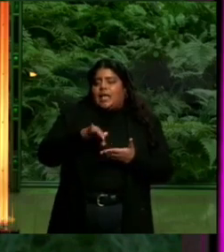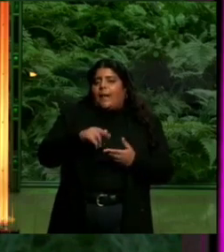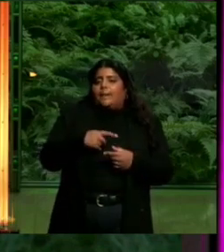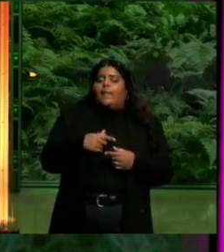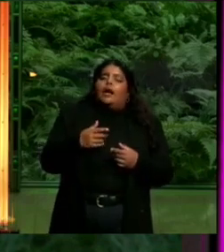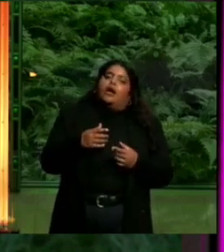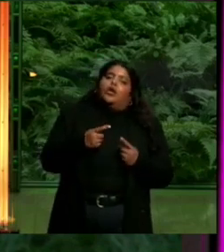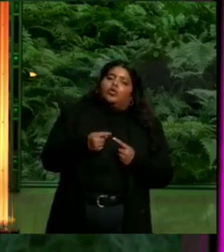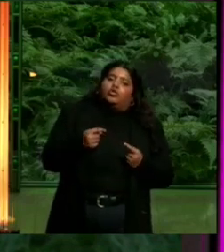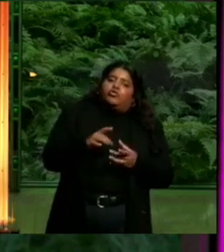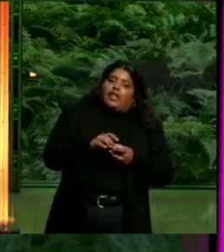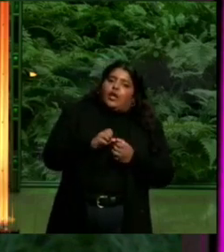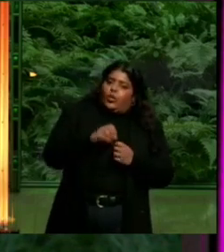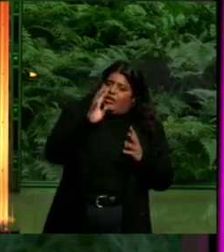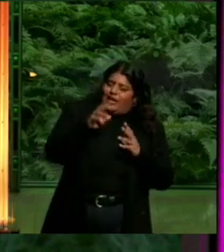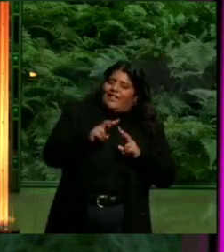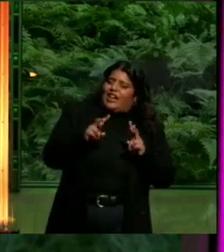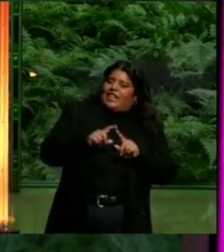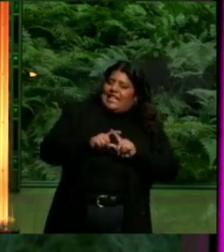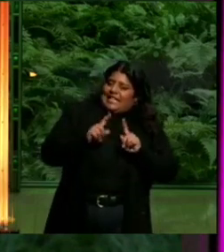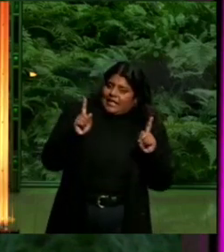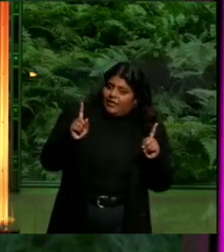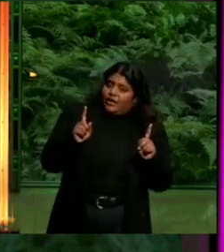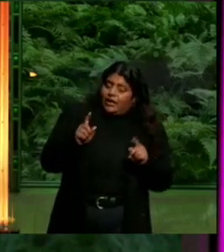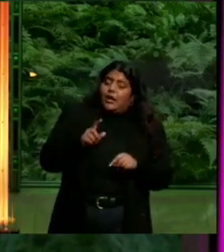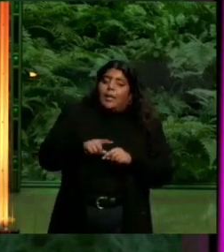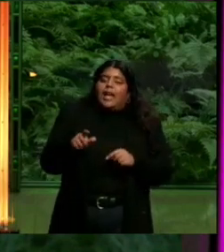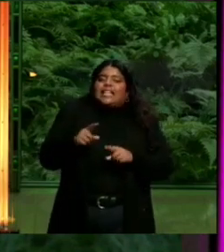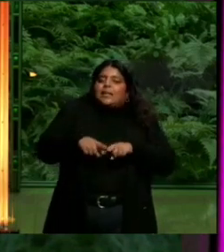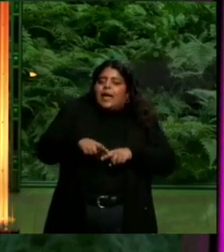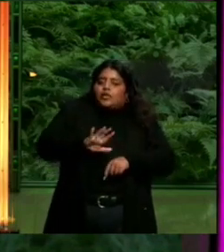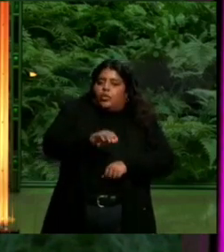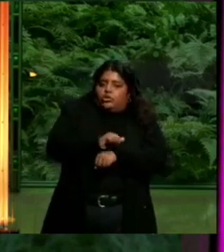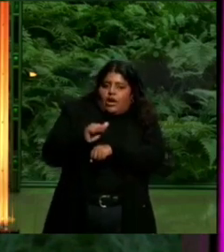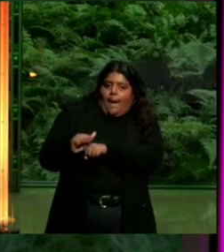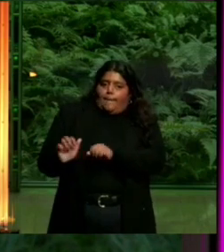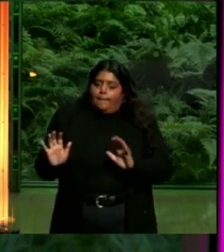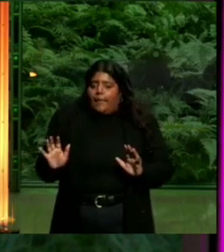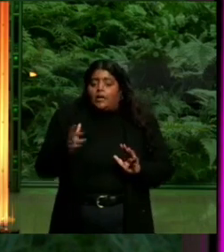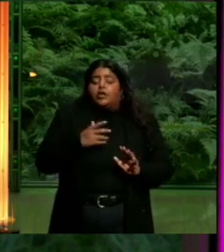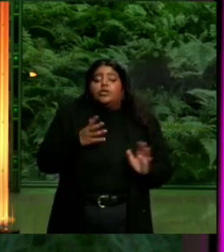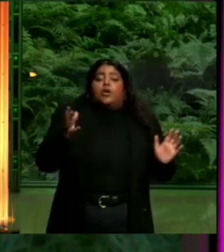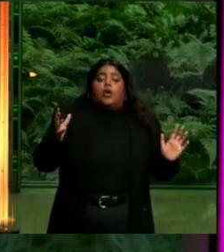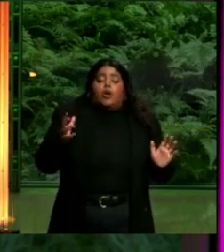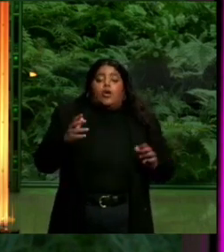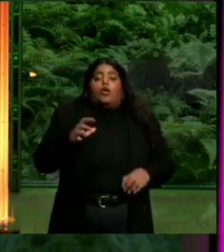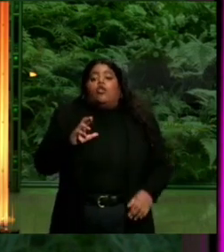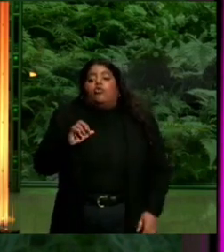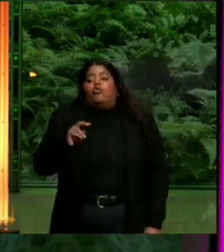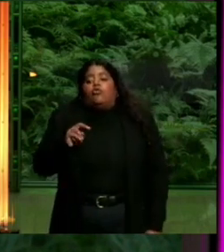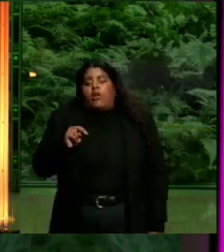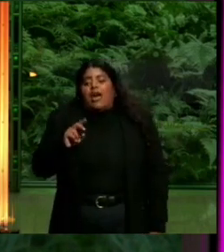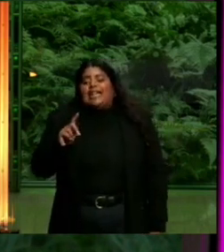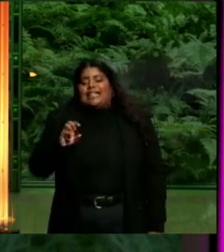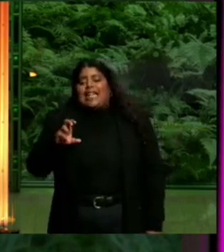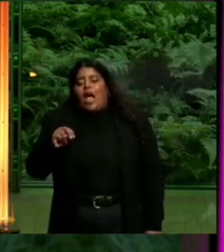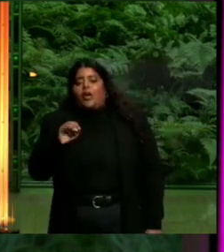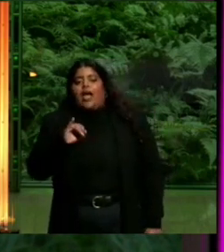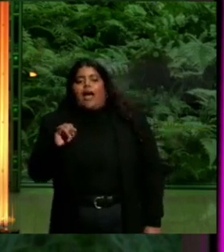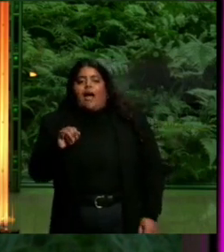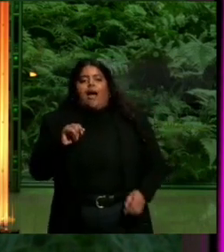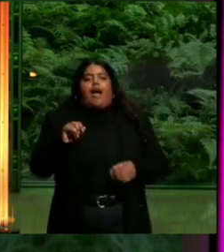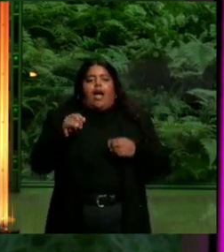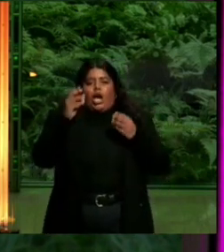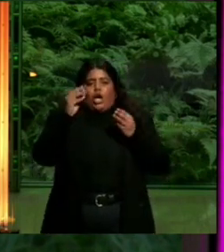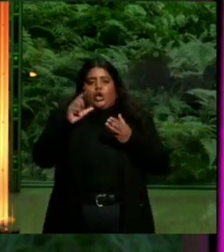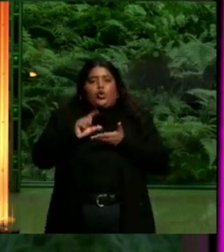related to creative are very different. So I think it depends on the job. Having said that, that rundown AI newsletter that I shared is a really good place